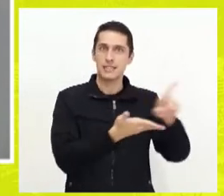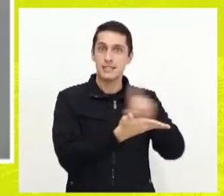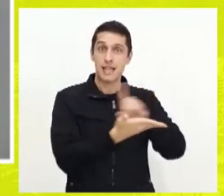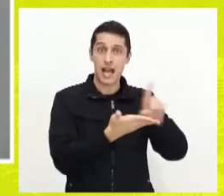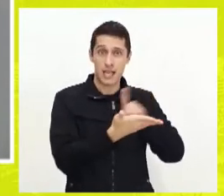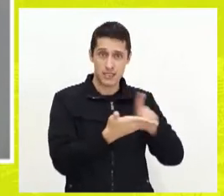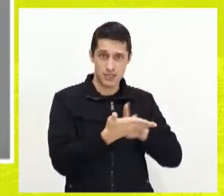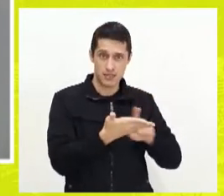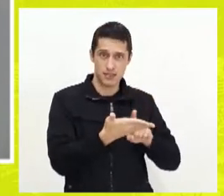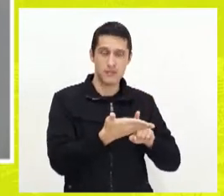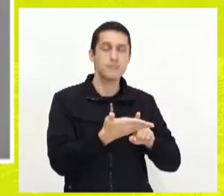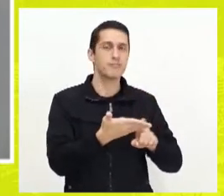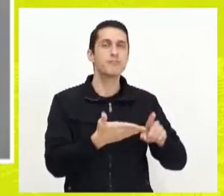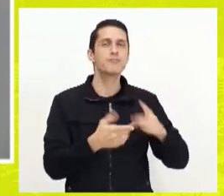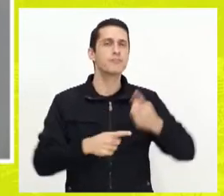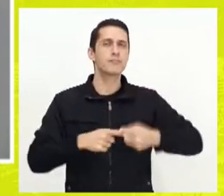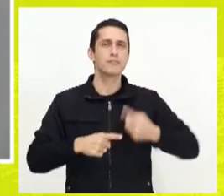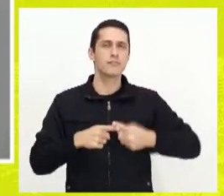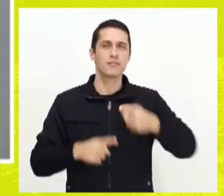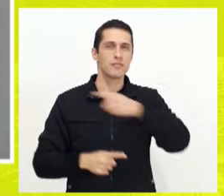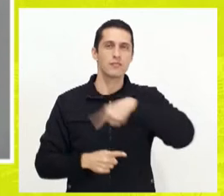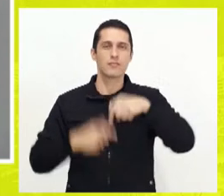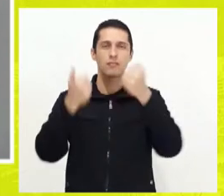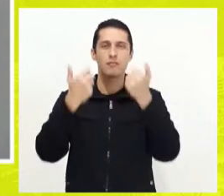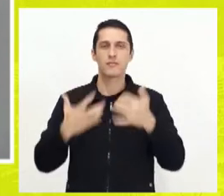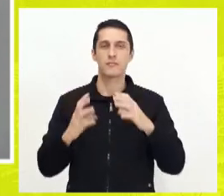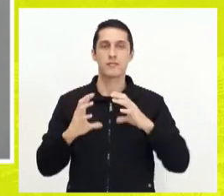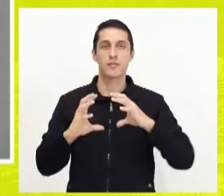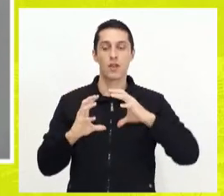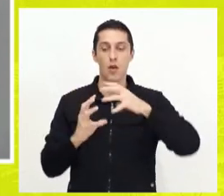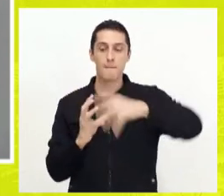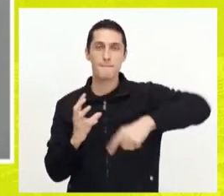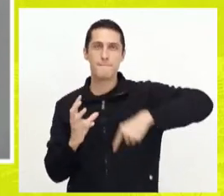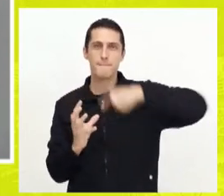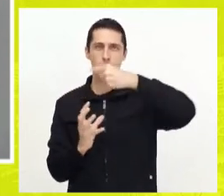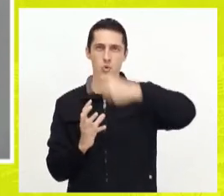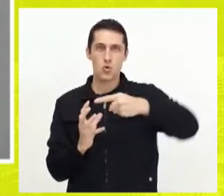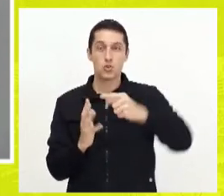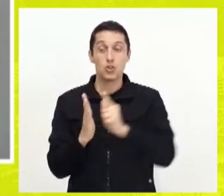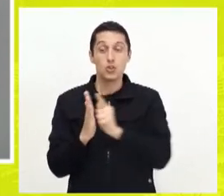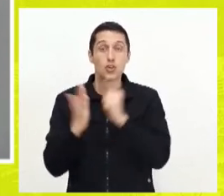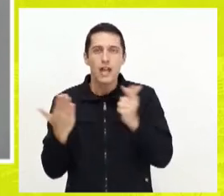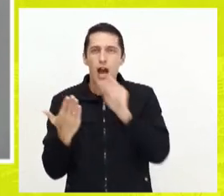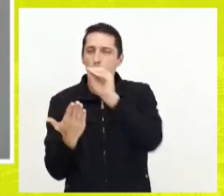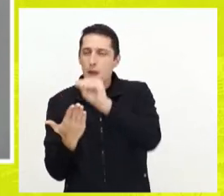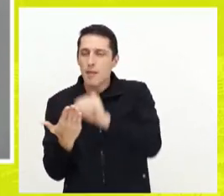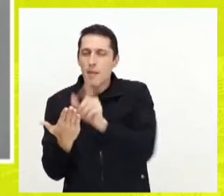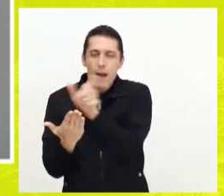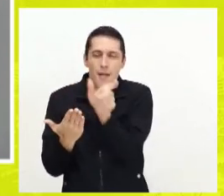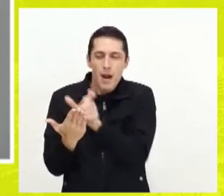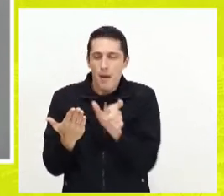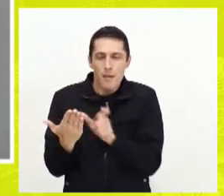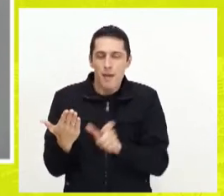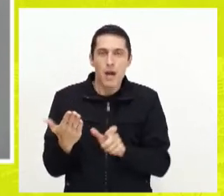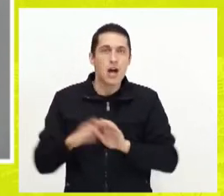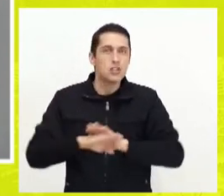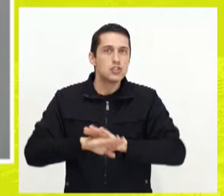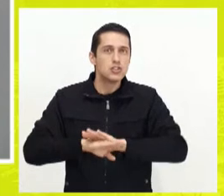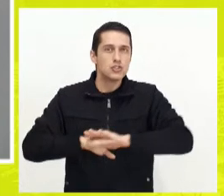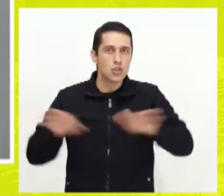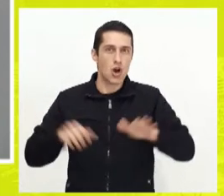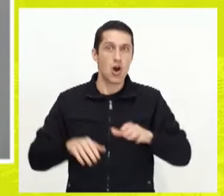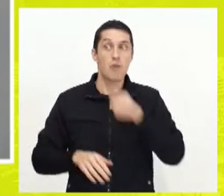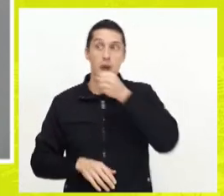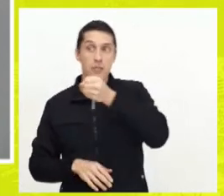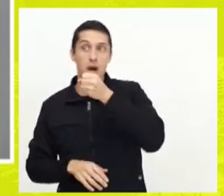are talking about a world that just the written text just journalism itself it won't be